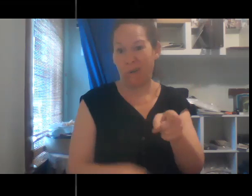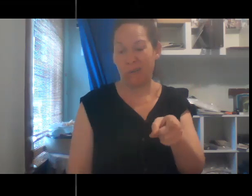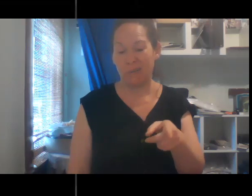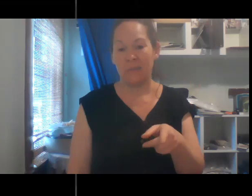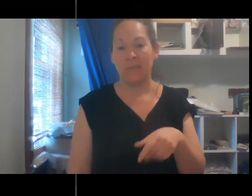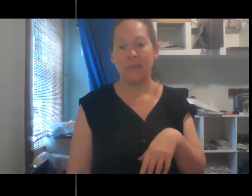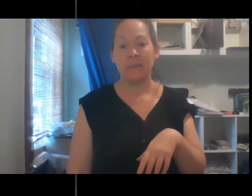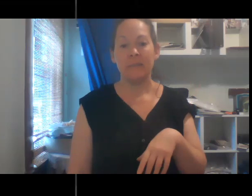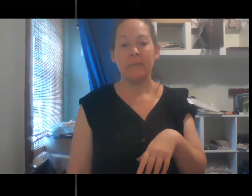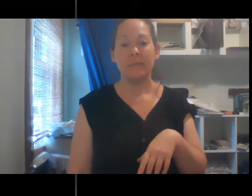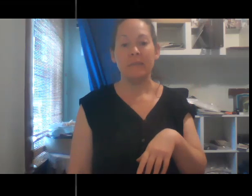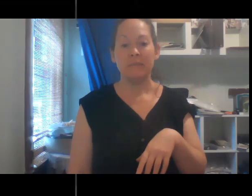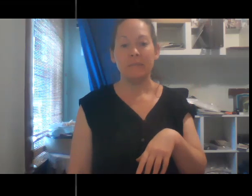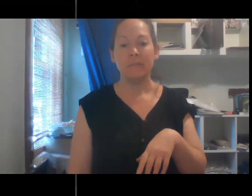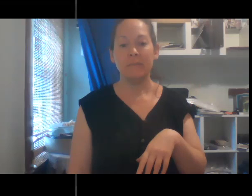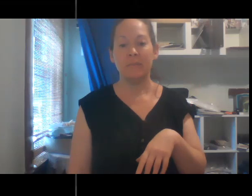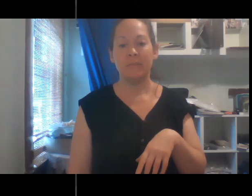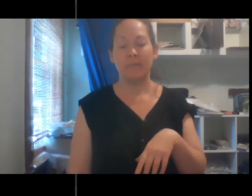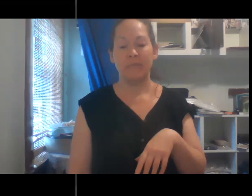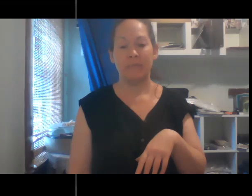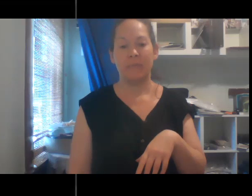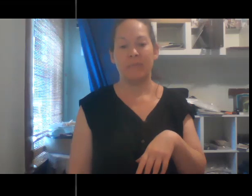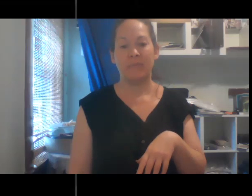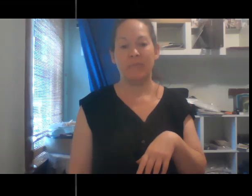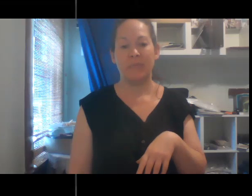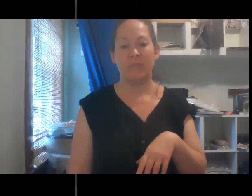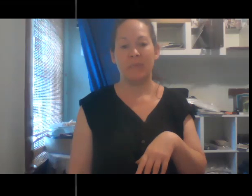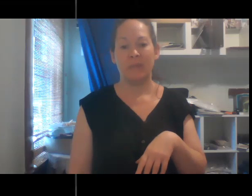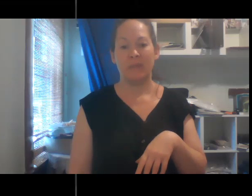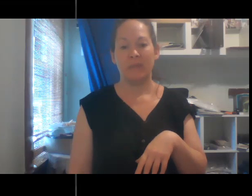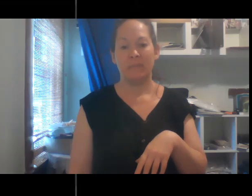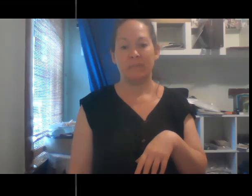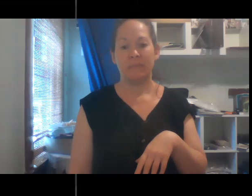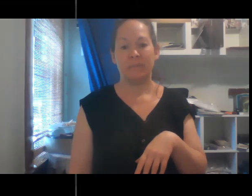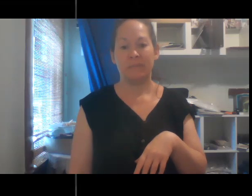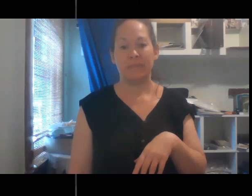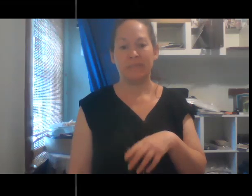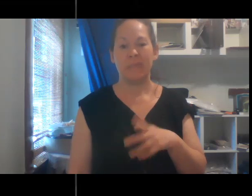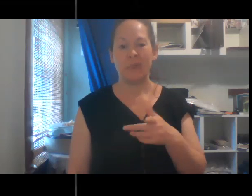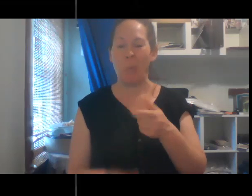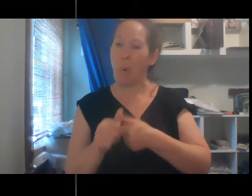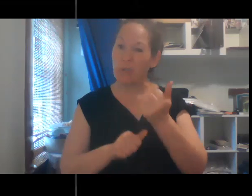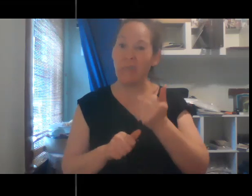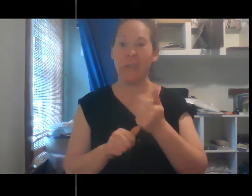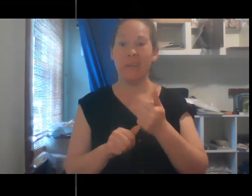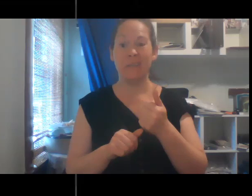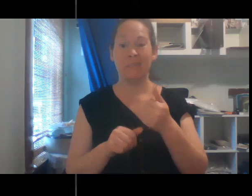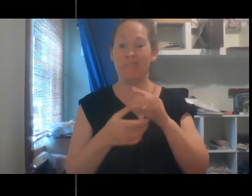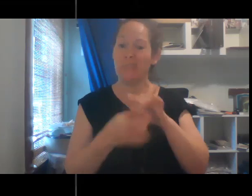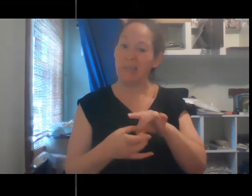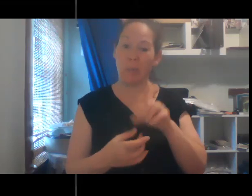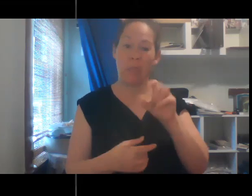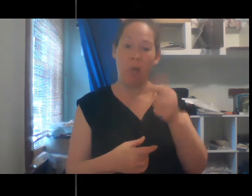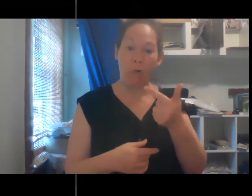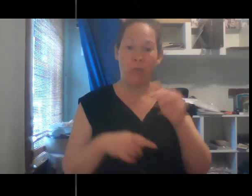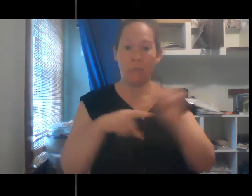a half-decent chunk of putting logarithms together and expanding them to get practice for it. Please try to look at your homework. I